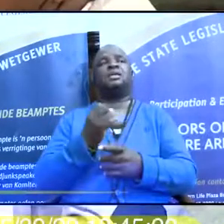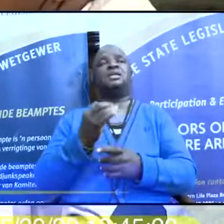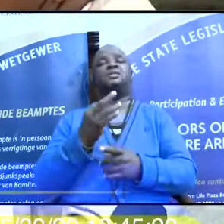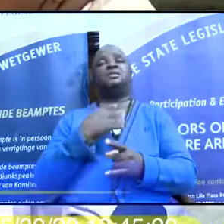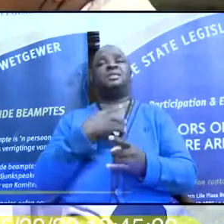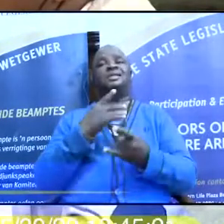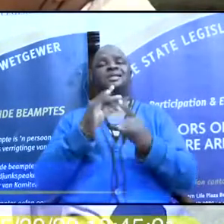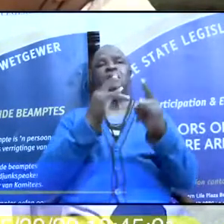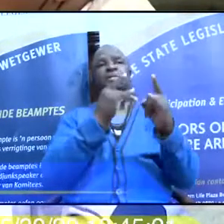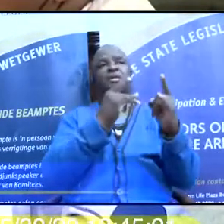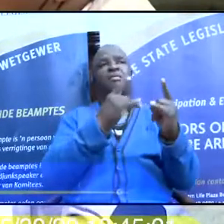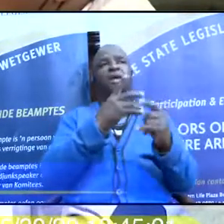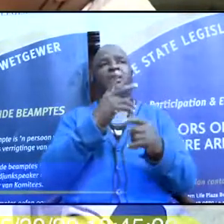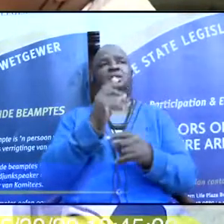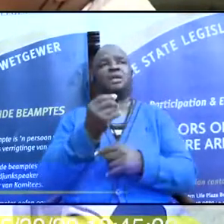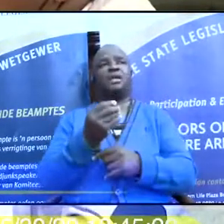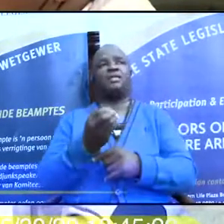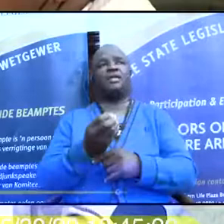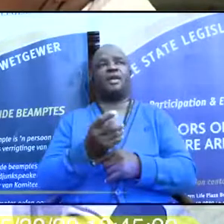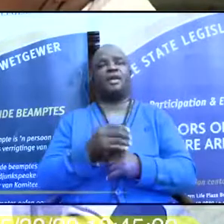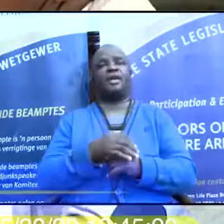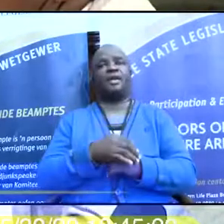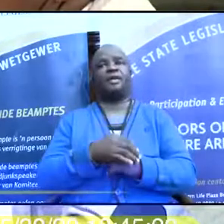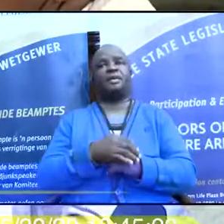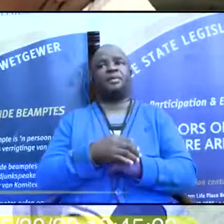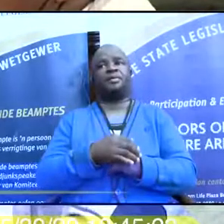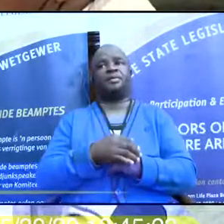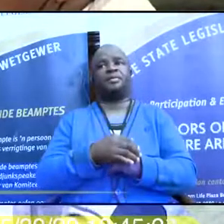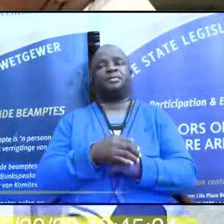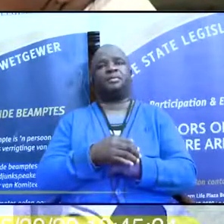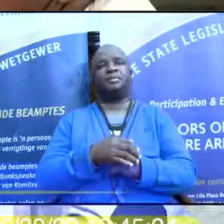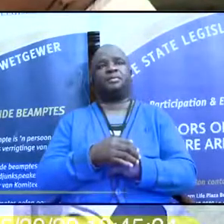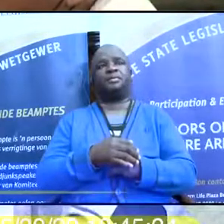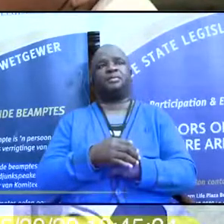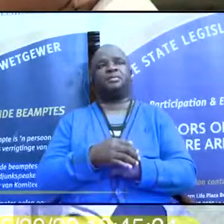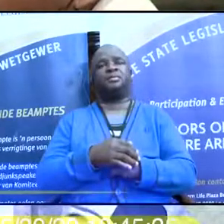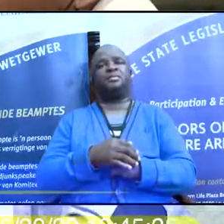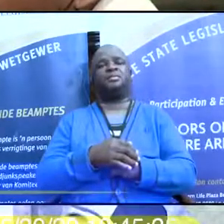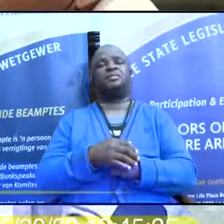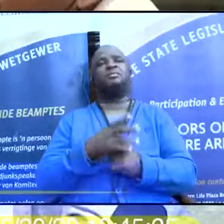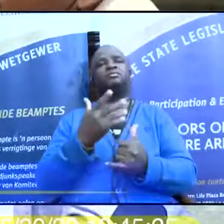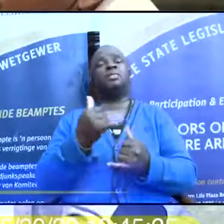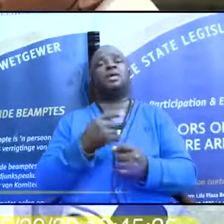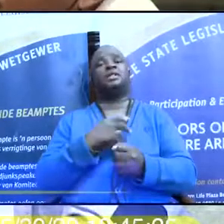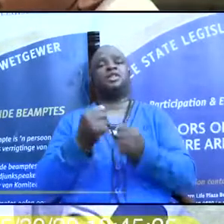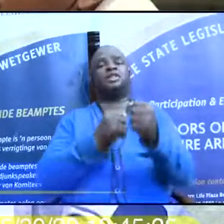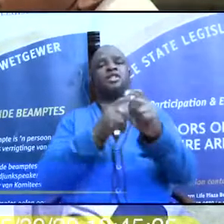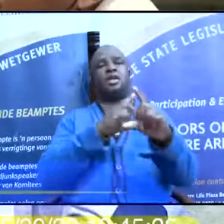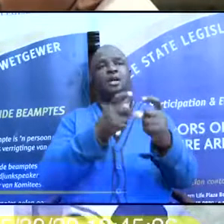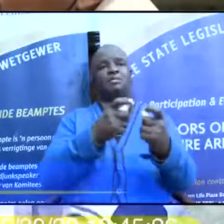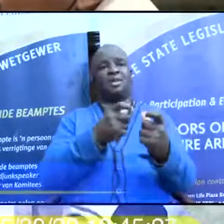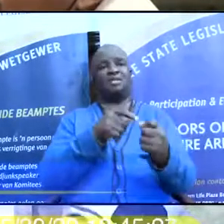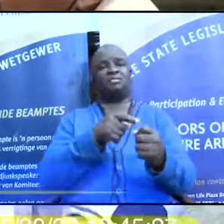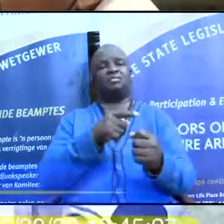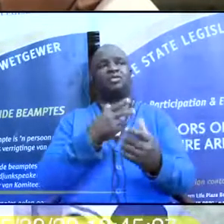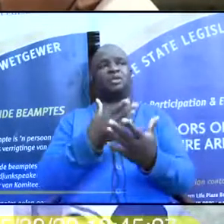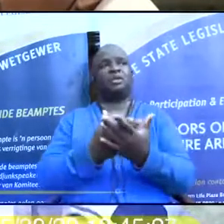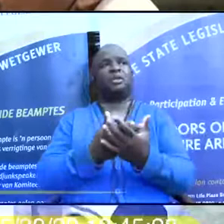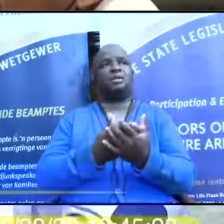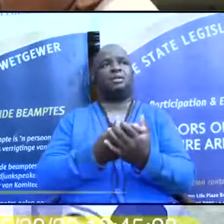single town they might they must at least at least be your one strategic company there yet that will be